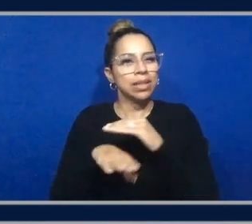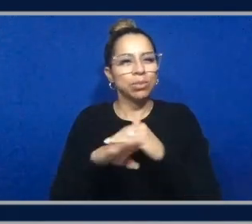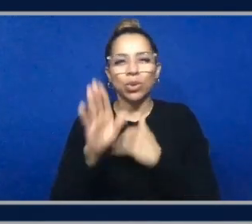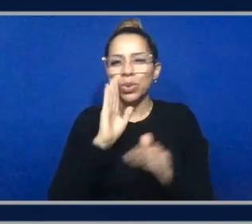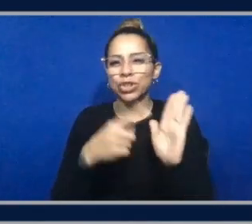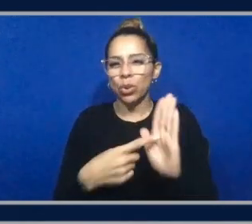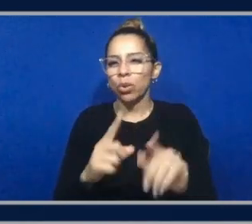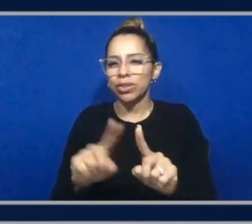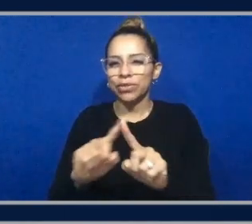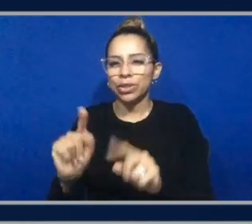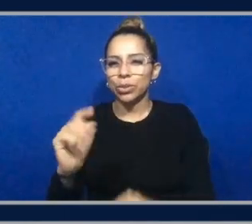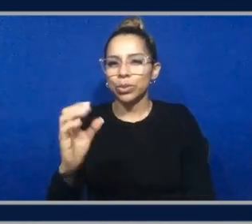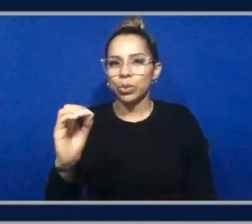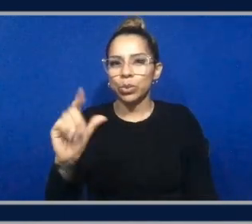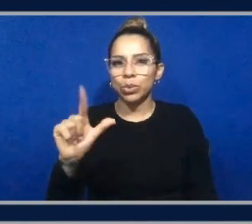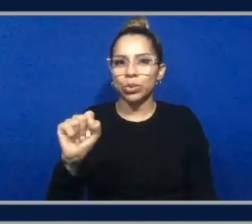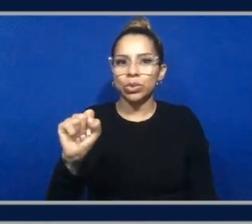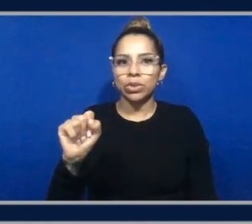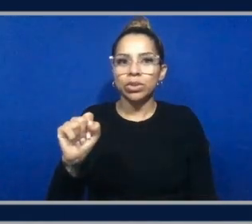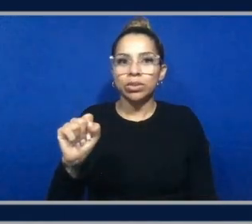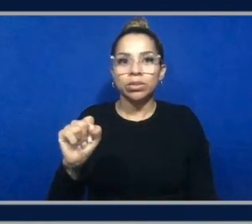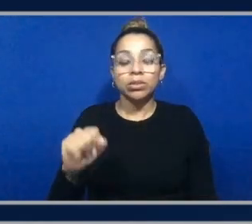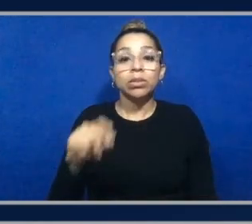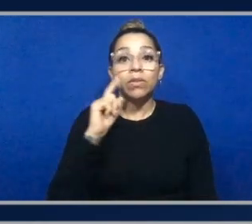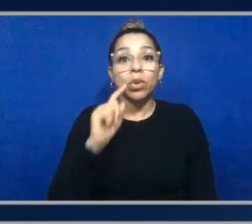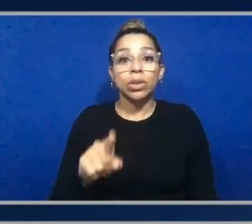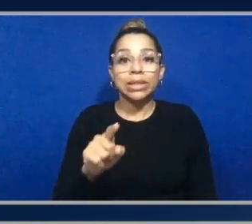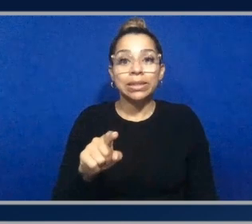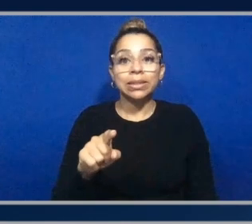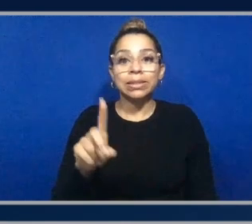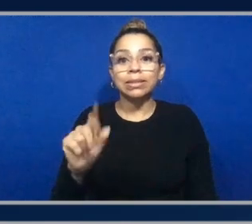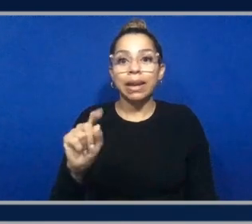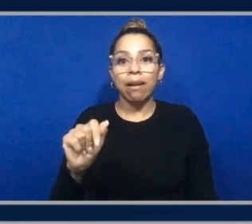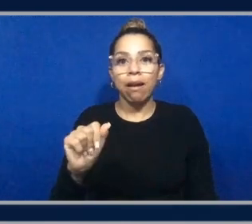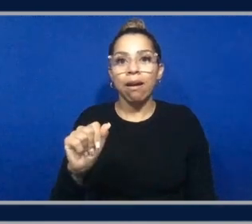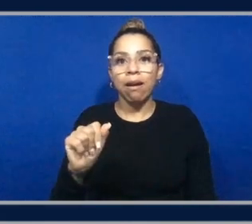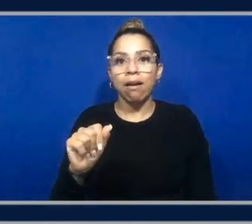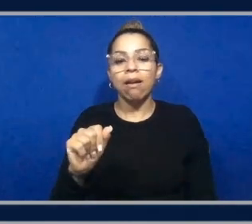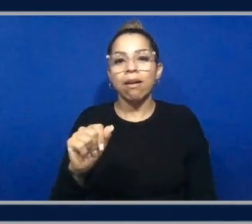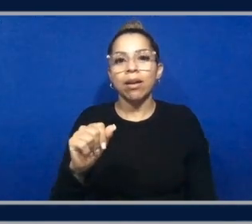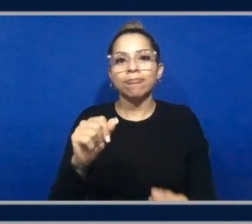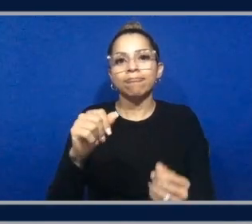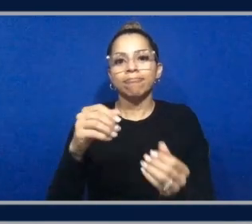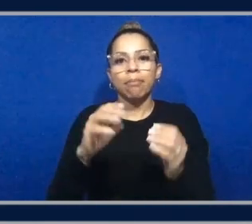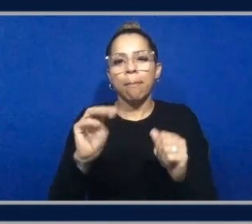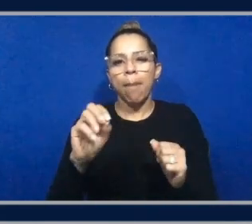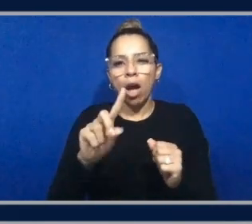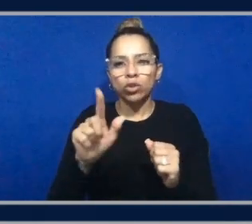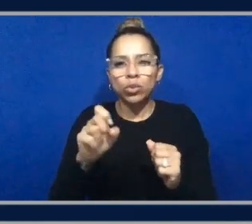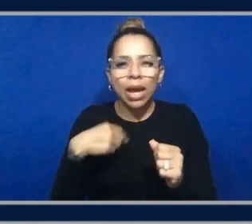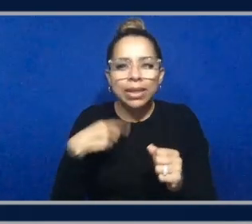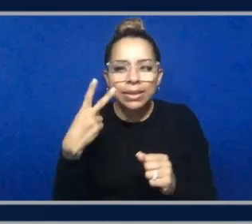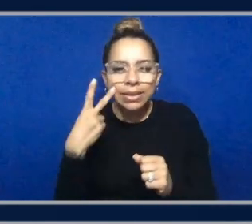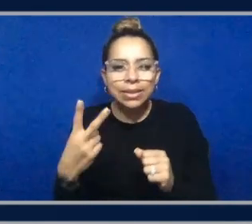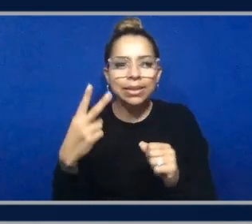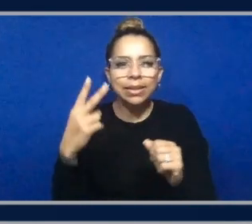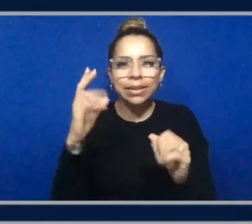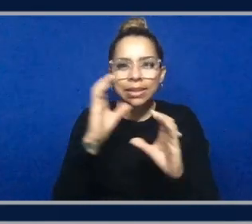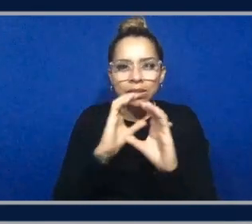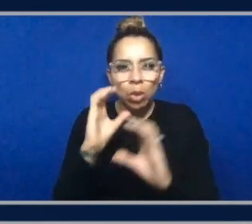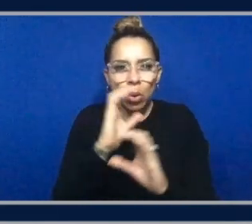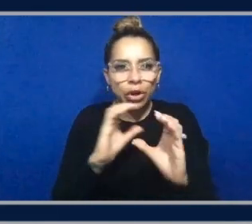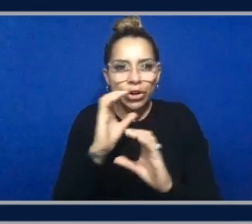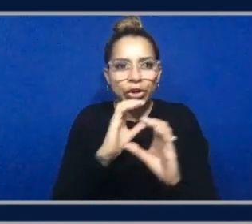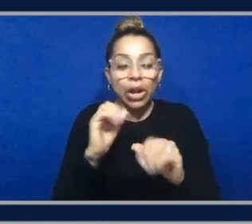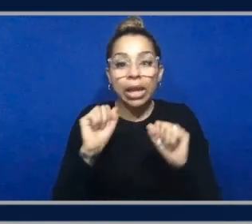here, I'm in the data module of SageMaker Unified Studio. I can see the Data Explorer. I can sort of navigate the